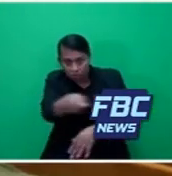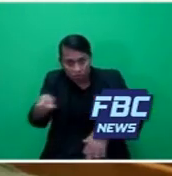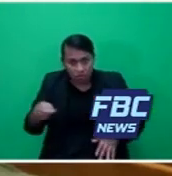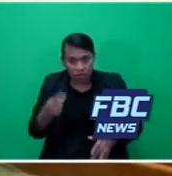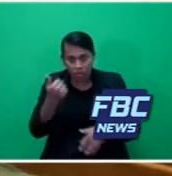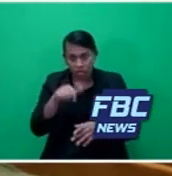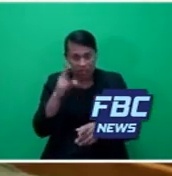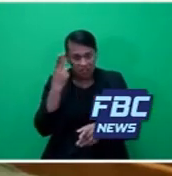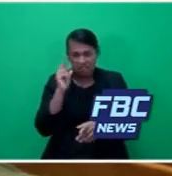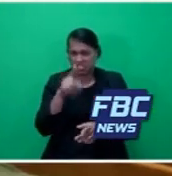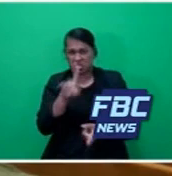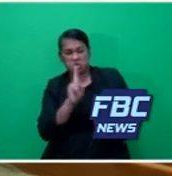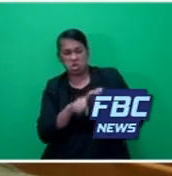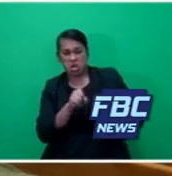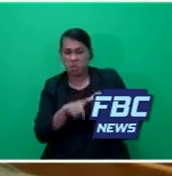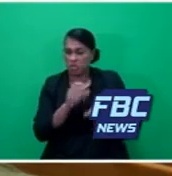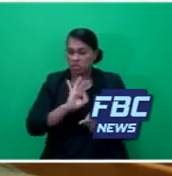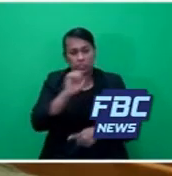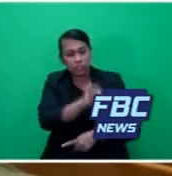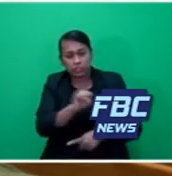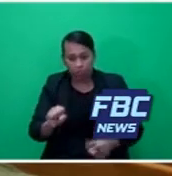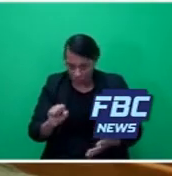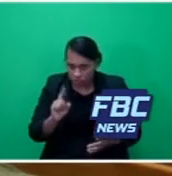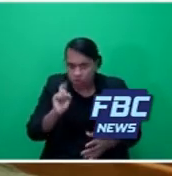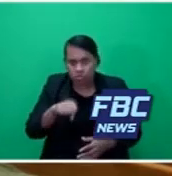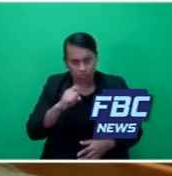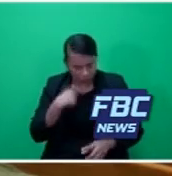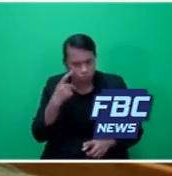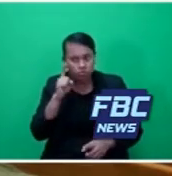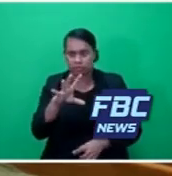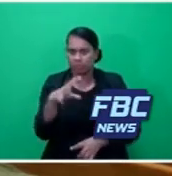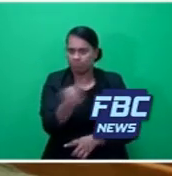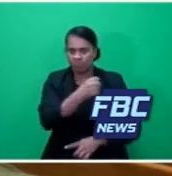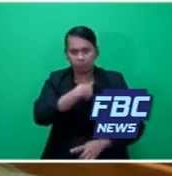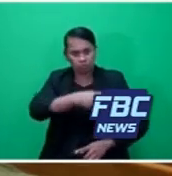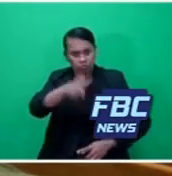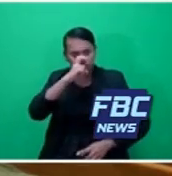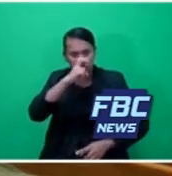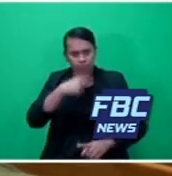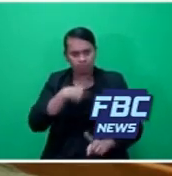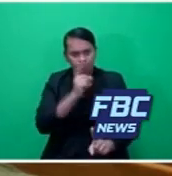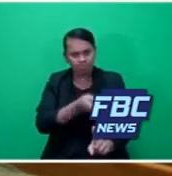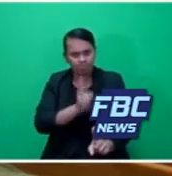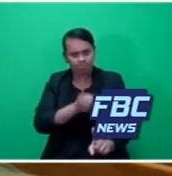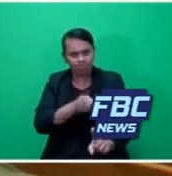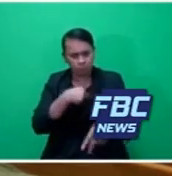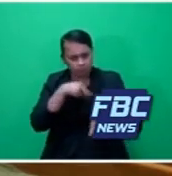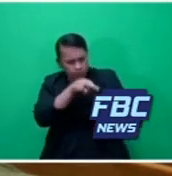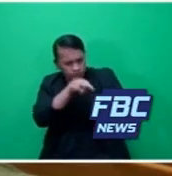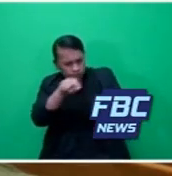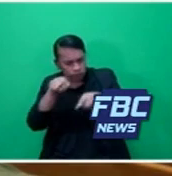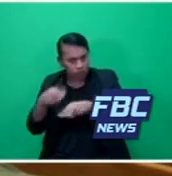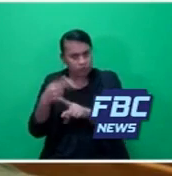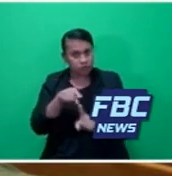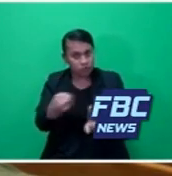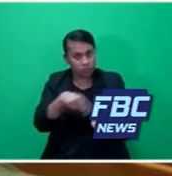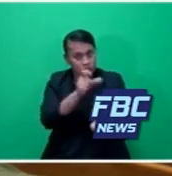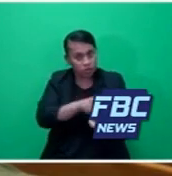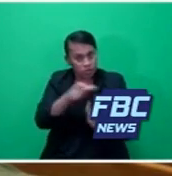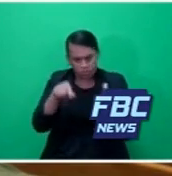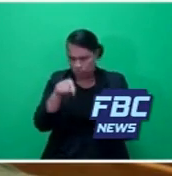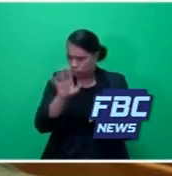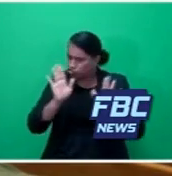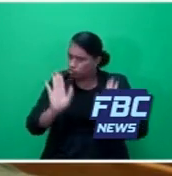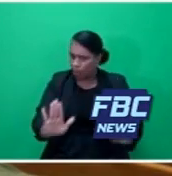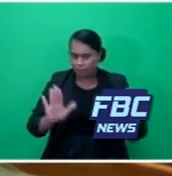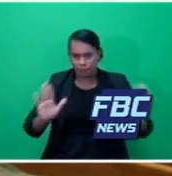seriously. When it comes to the type of activities and behaviors that we've discouraged to stop the spread of coronavirus,